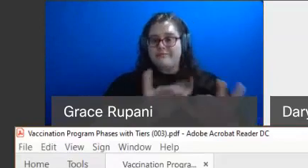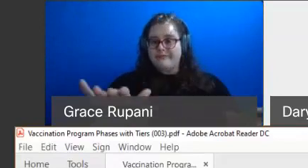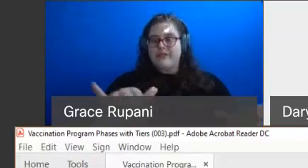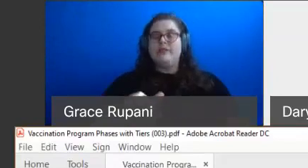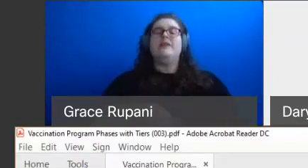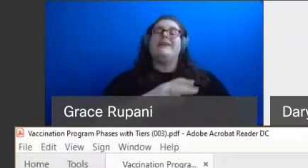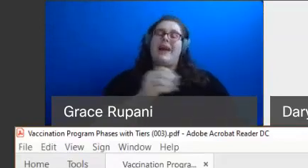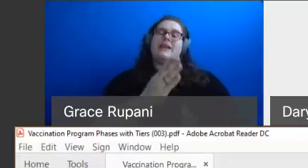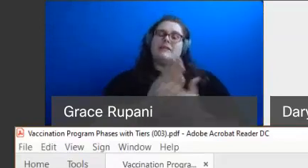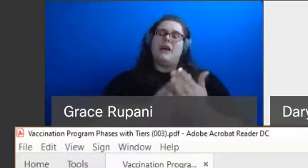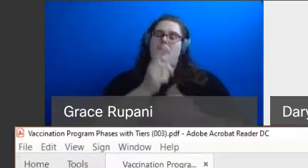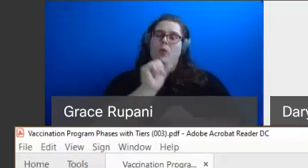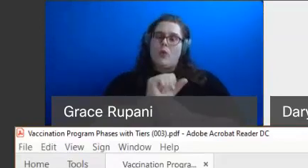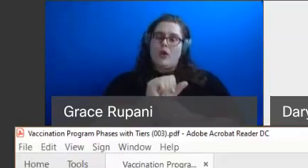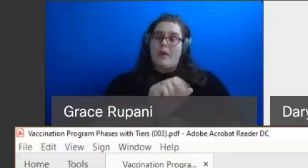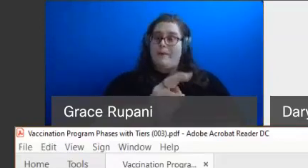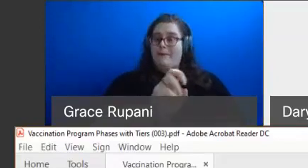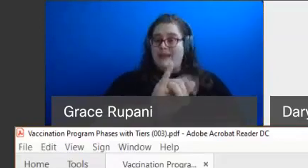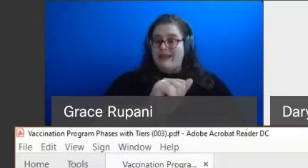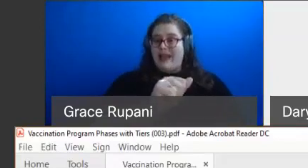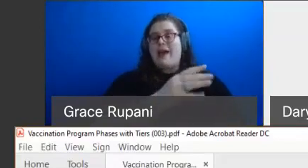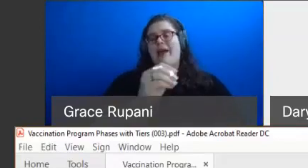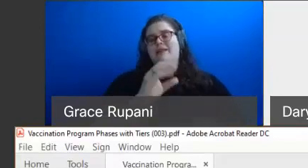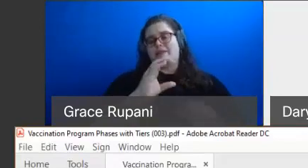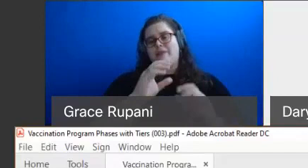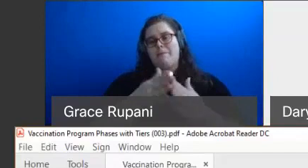media and mass communication.